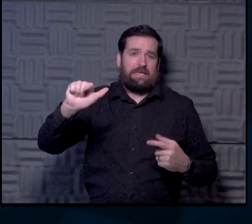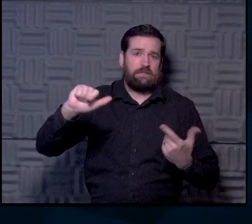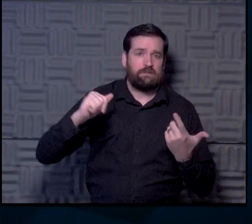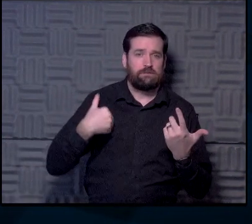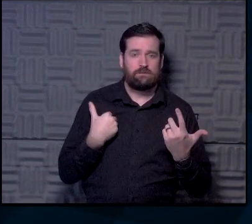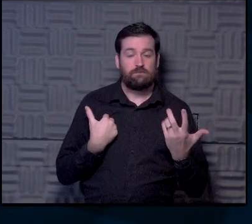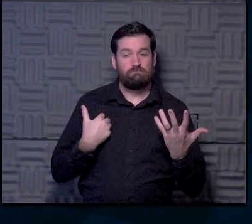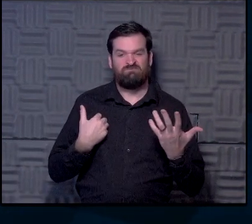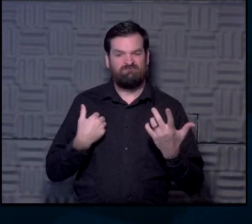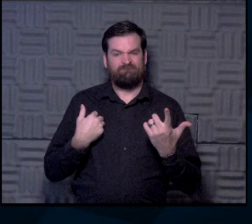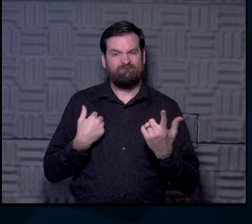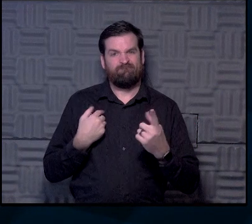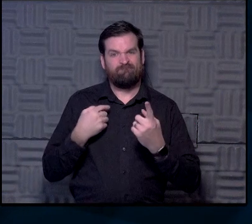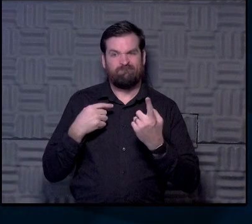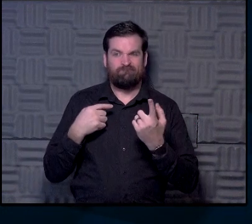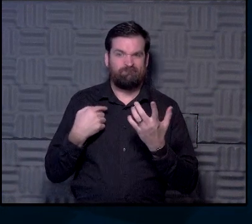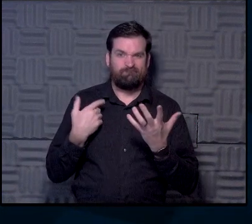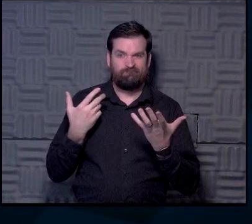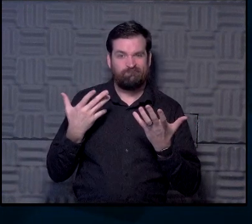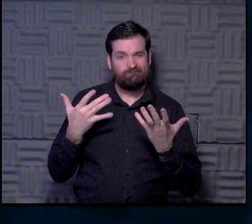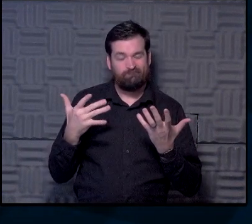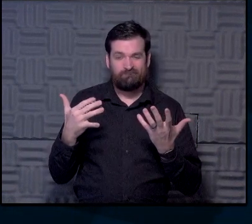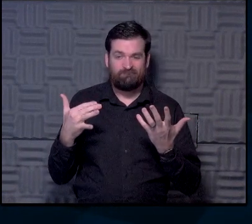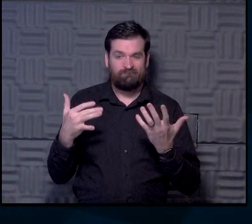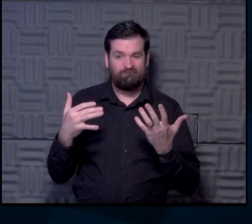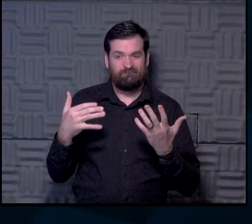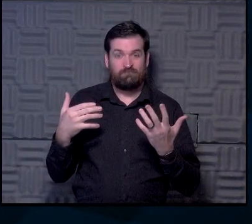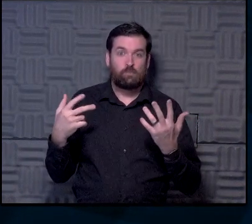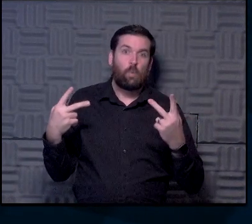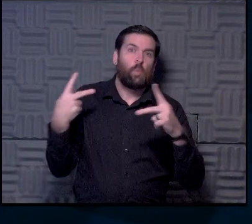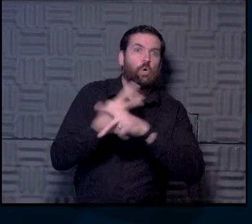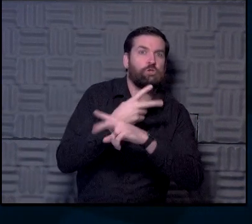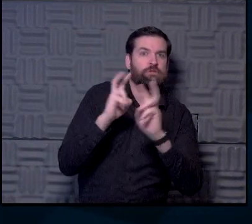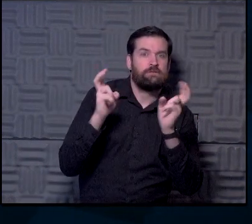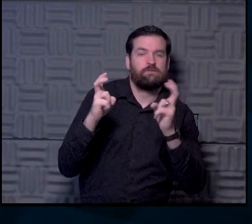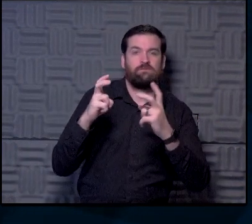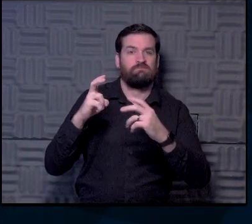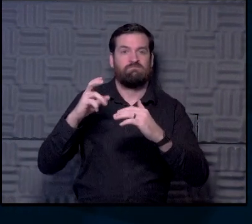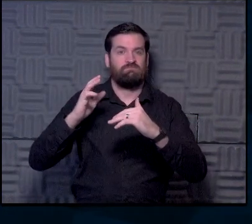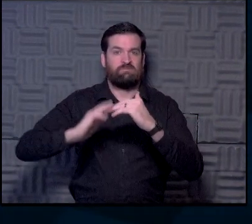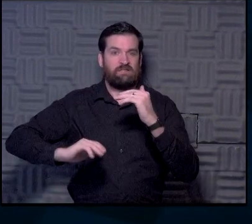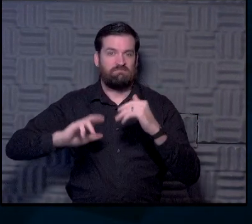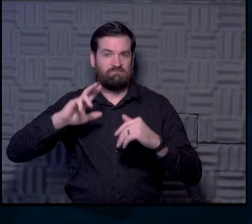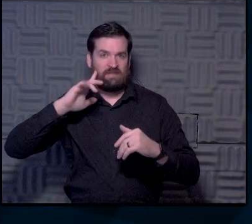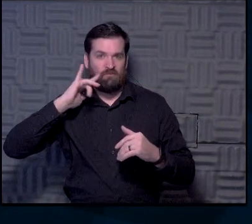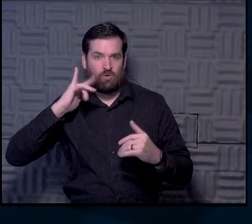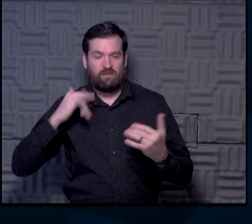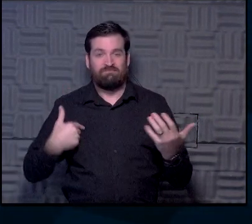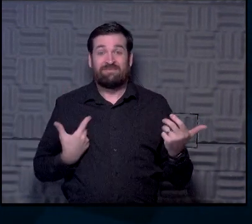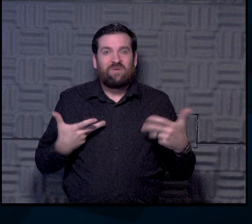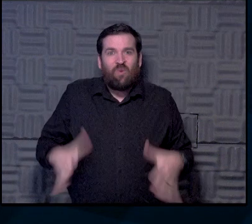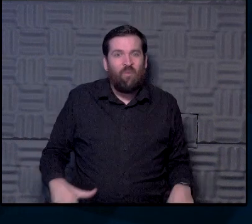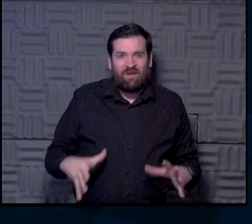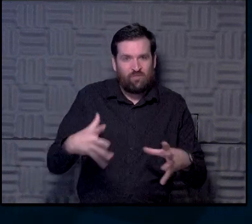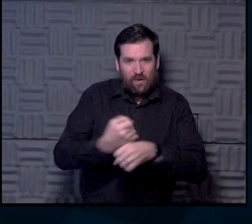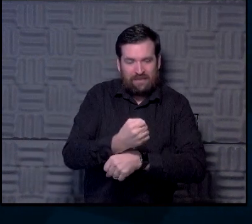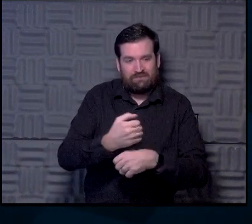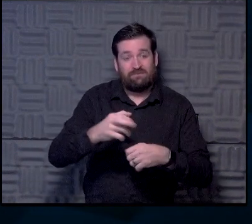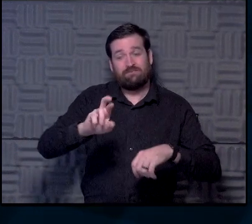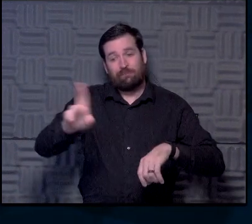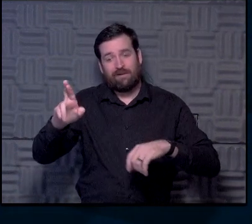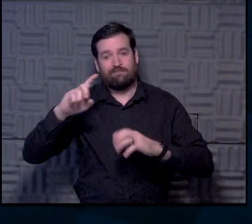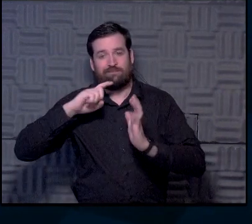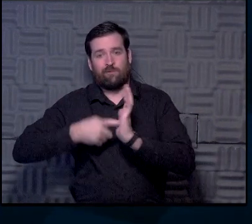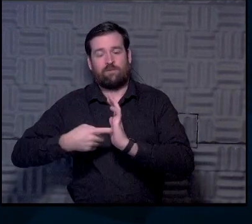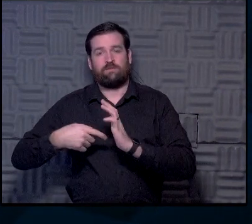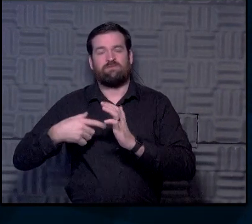And maybe only sort of being beaten, if you will, by California. And that's not a race you want to win, of course. And on the right-hand side, you can see